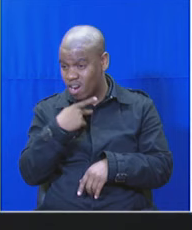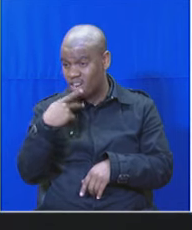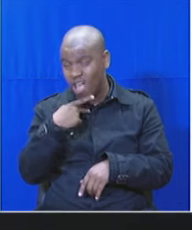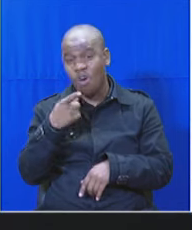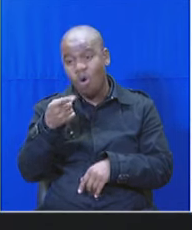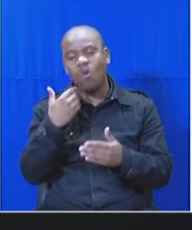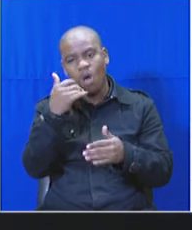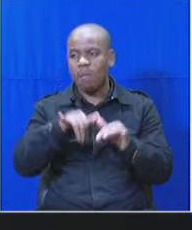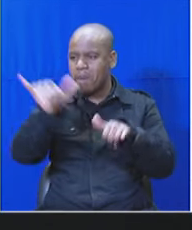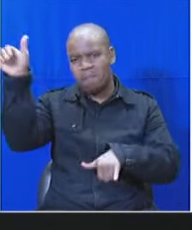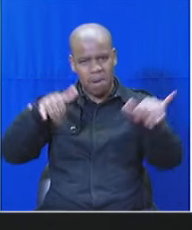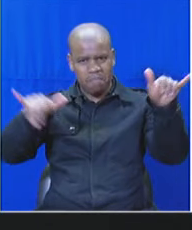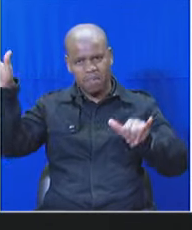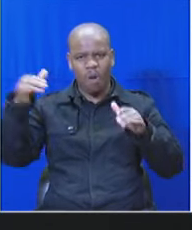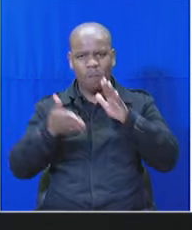to leave